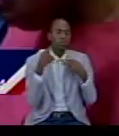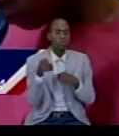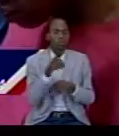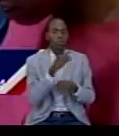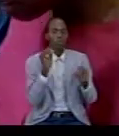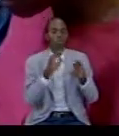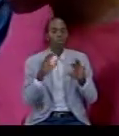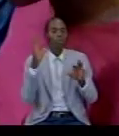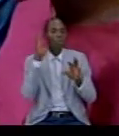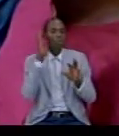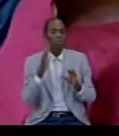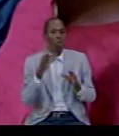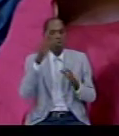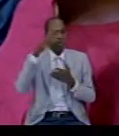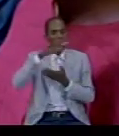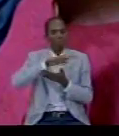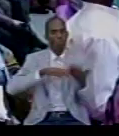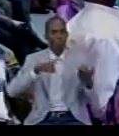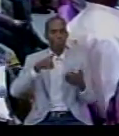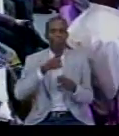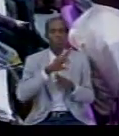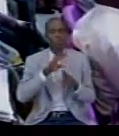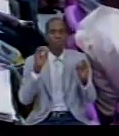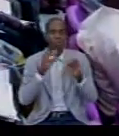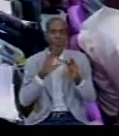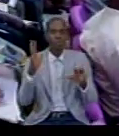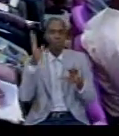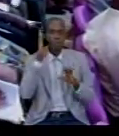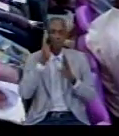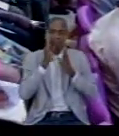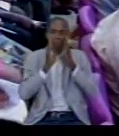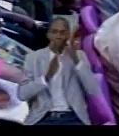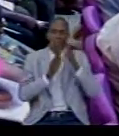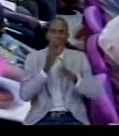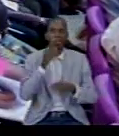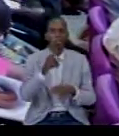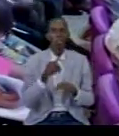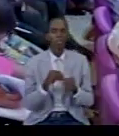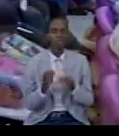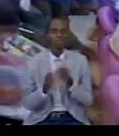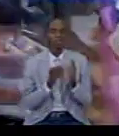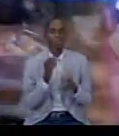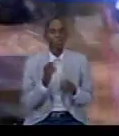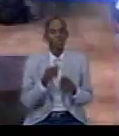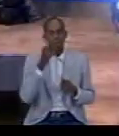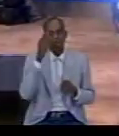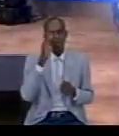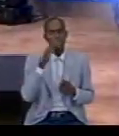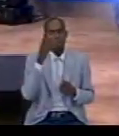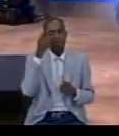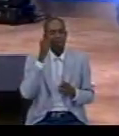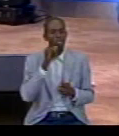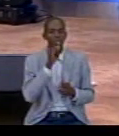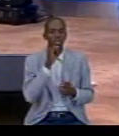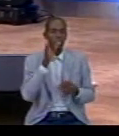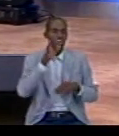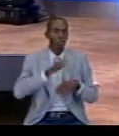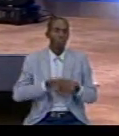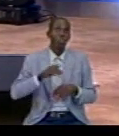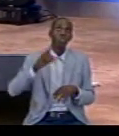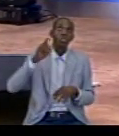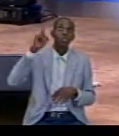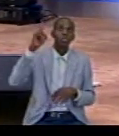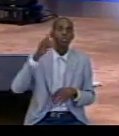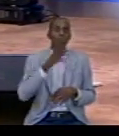you. Nothing will embarrass you, because your mind is stayed on him. And great peace have they